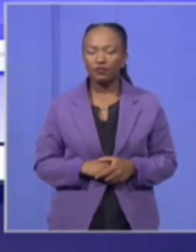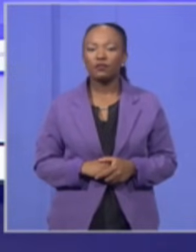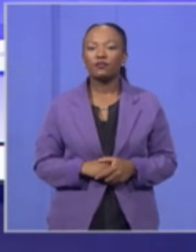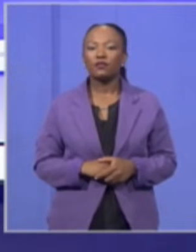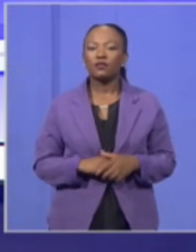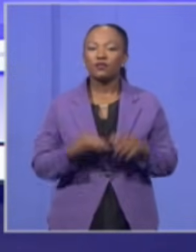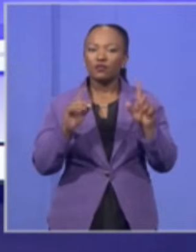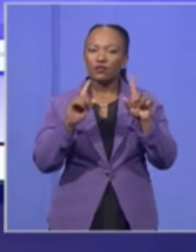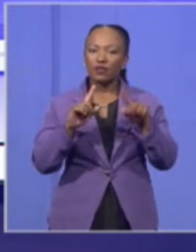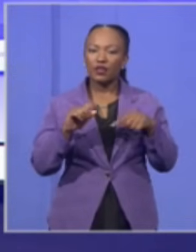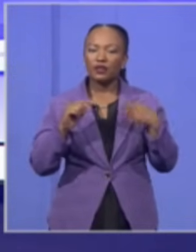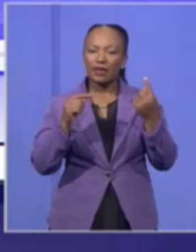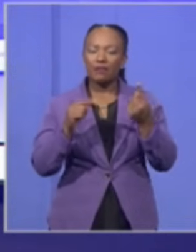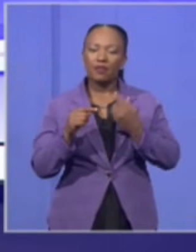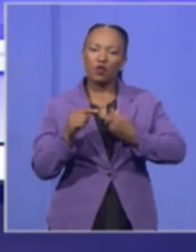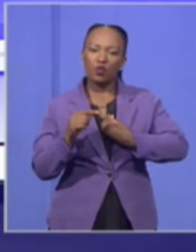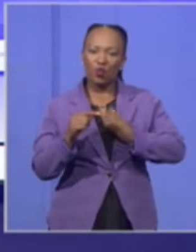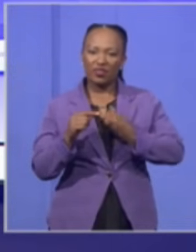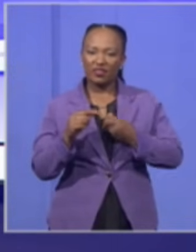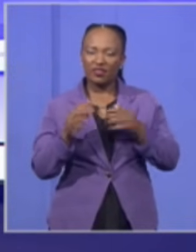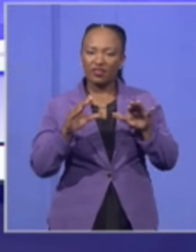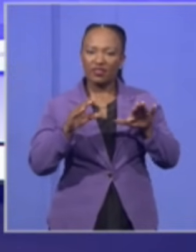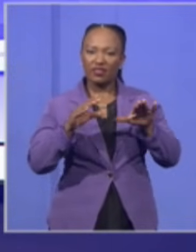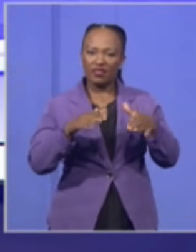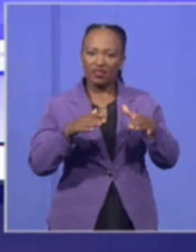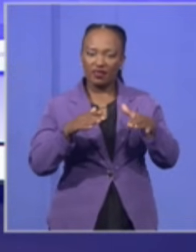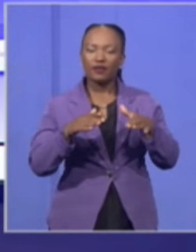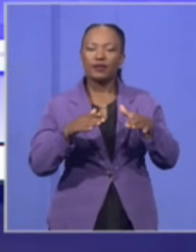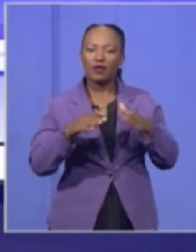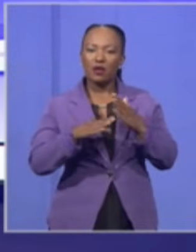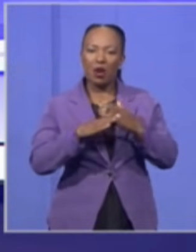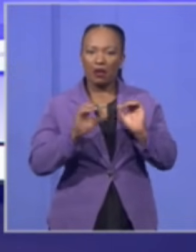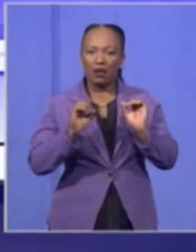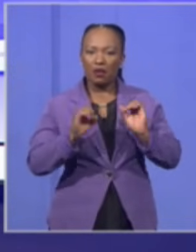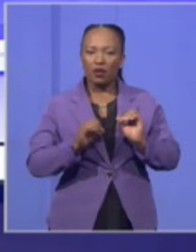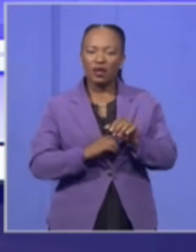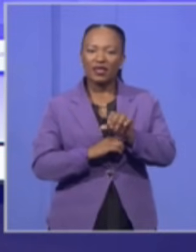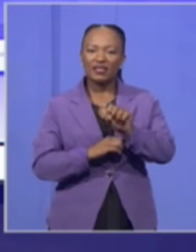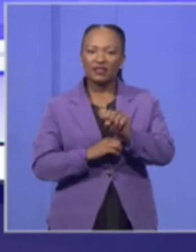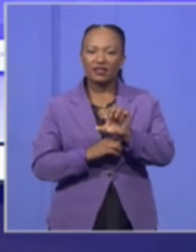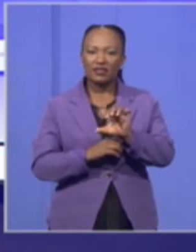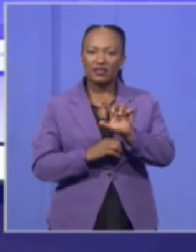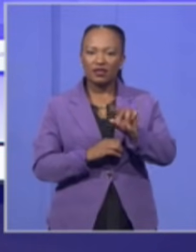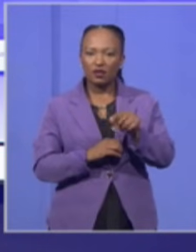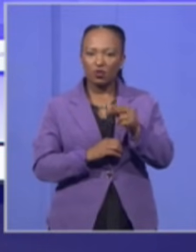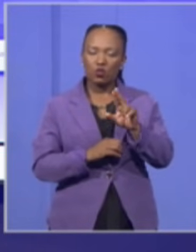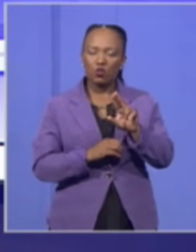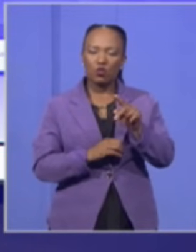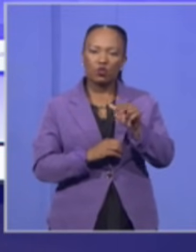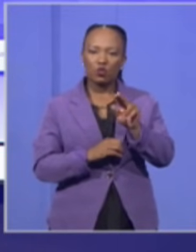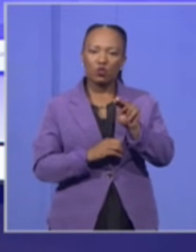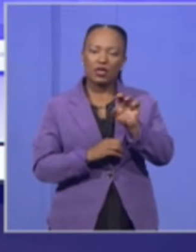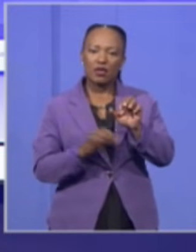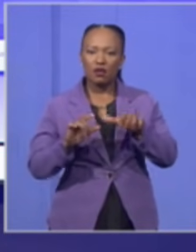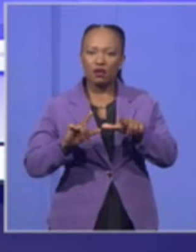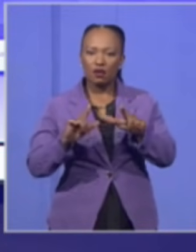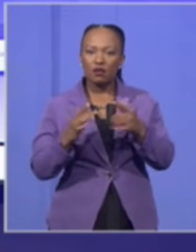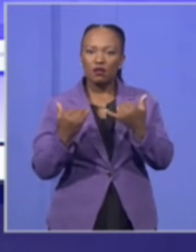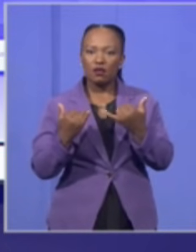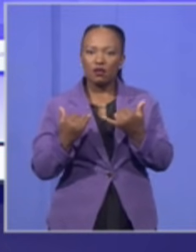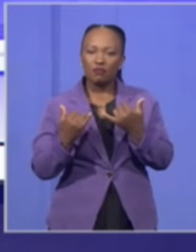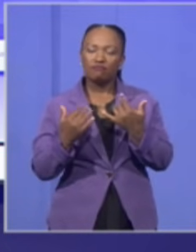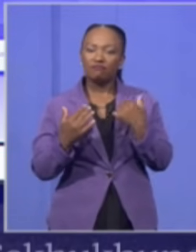Sehlopha sa baswa bao ba sa šomego le beng dikgwebo tše nnyane go tšwa seleteng sa Sekhukhune ka Limpopo se feditše ka tlhahlo ya dikgwedi tše tshela